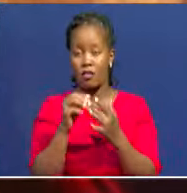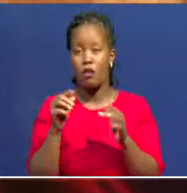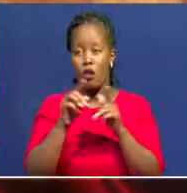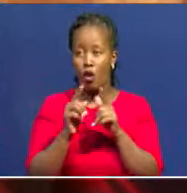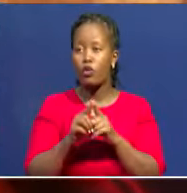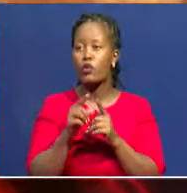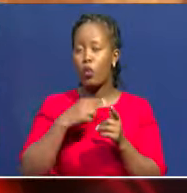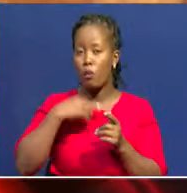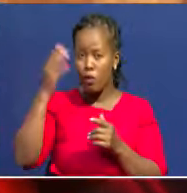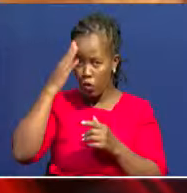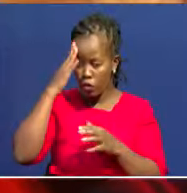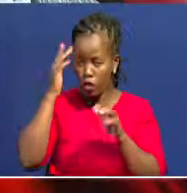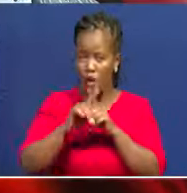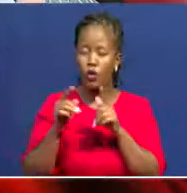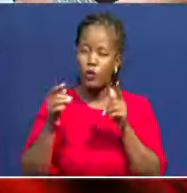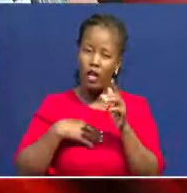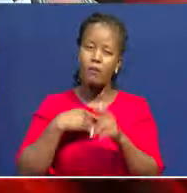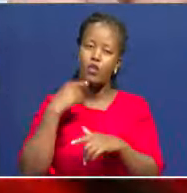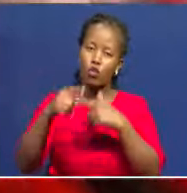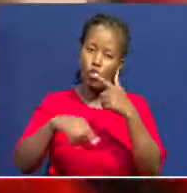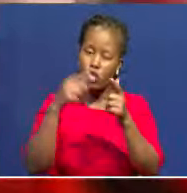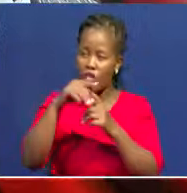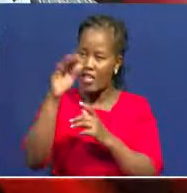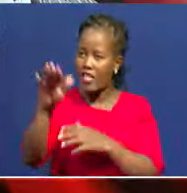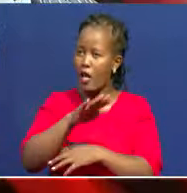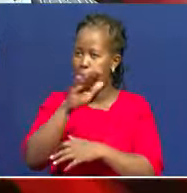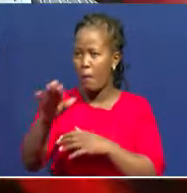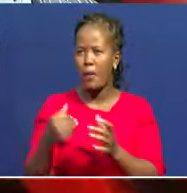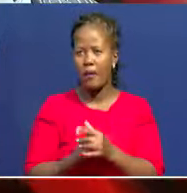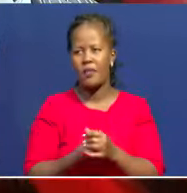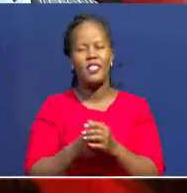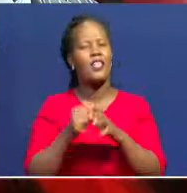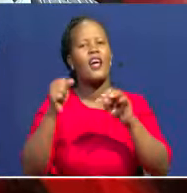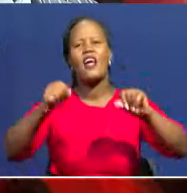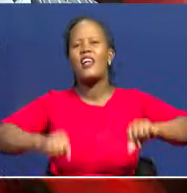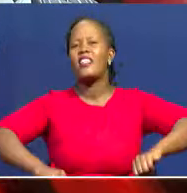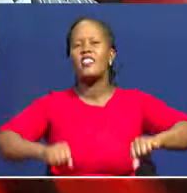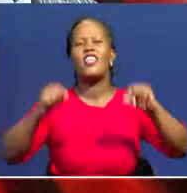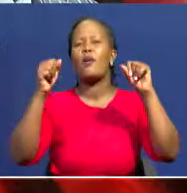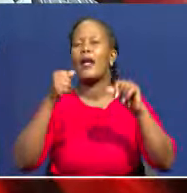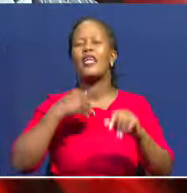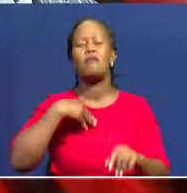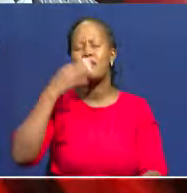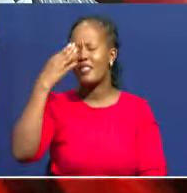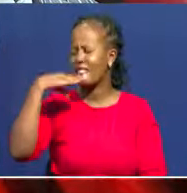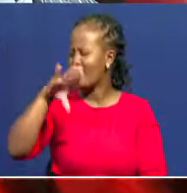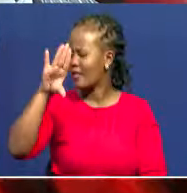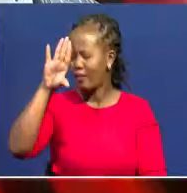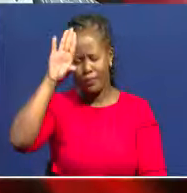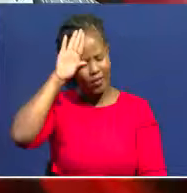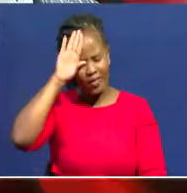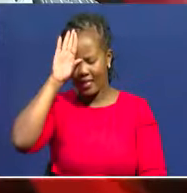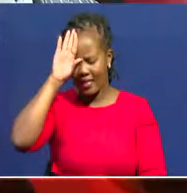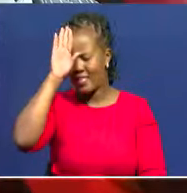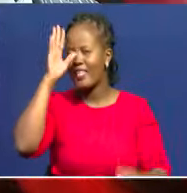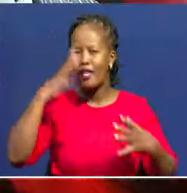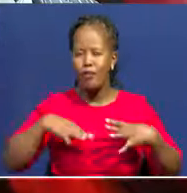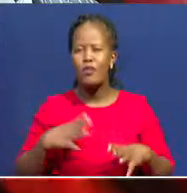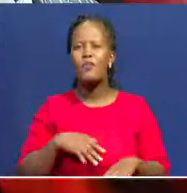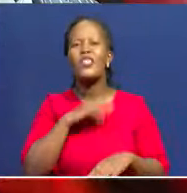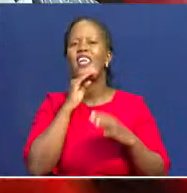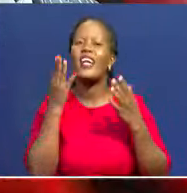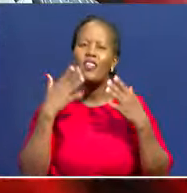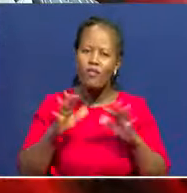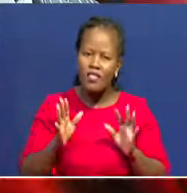the practice in this parliament. Mr. Chairman, I'm so disappointed. People have died. Kenyans need